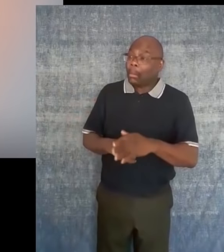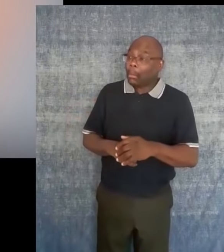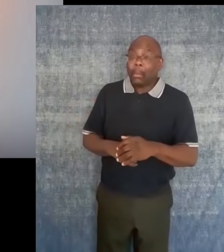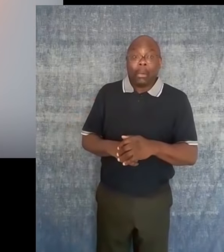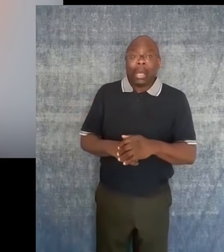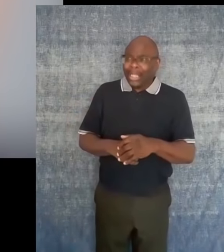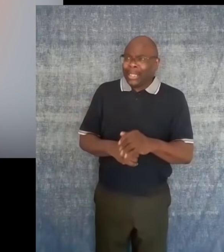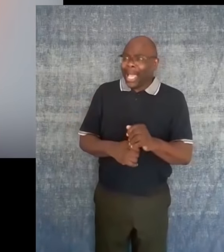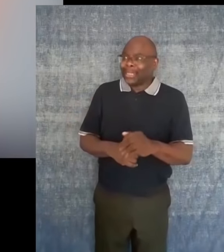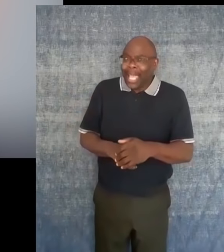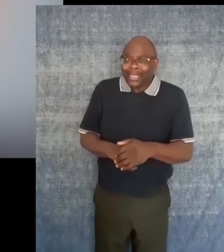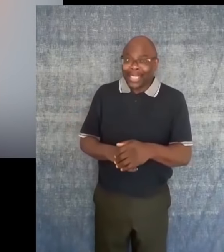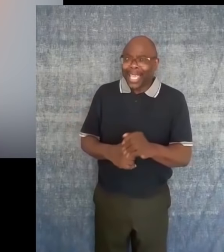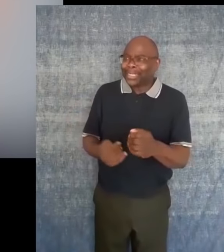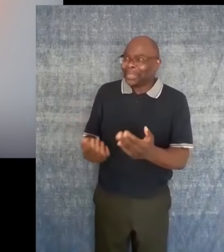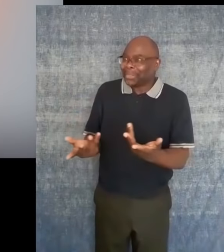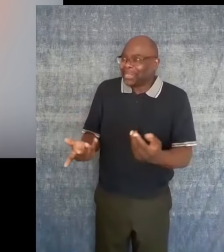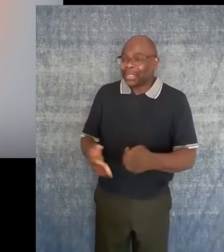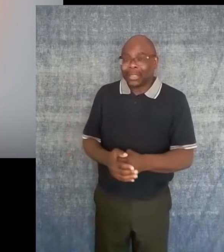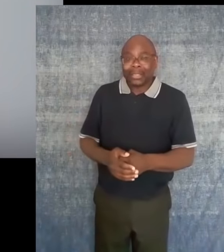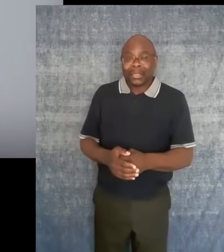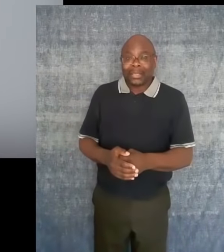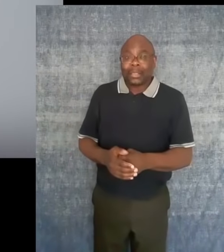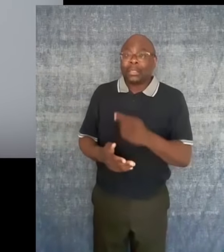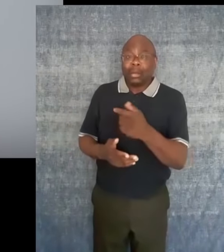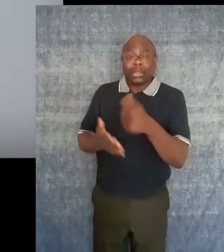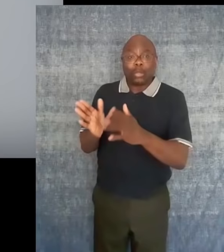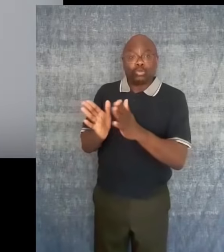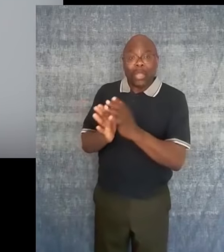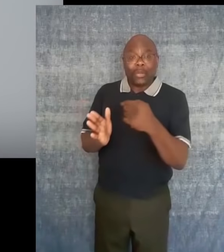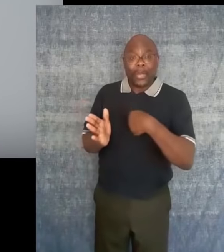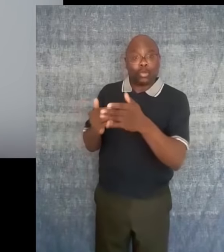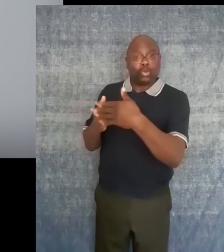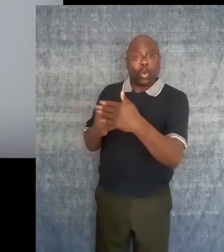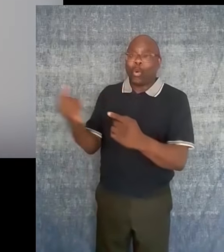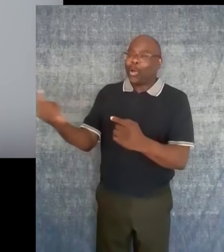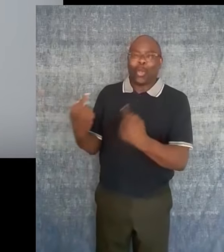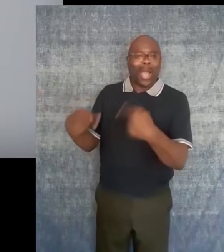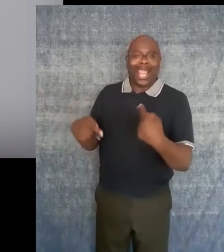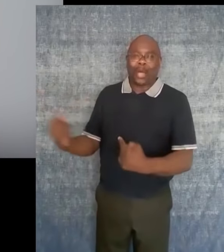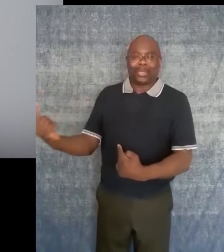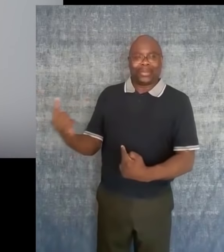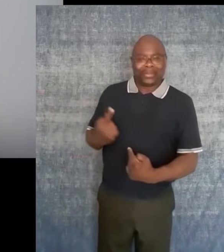And I says, "Absolutely." And as he began to pray at the door, he couldn't touch me.